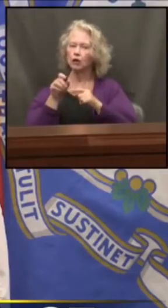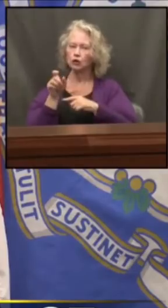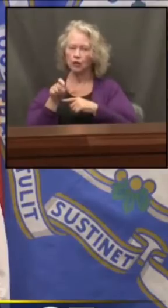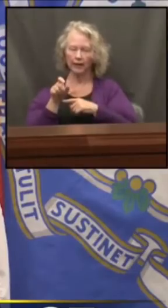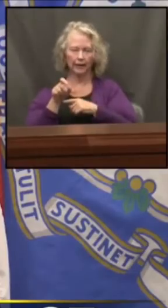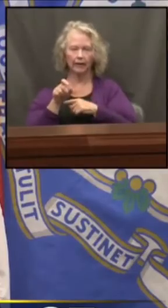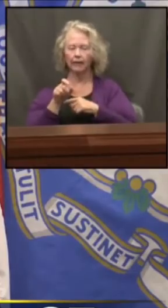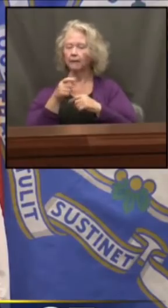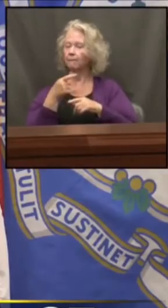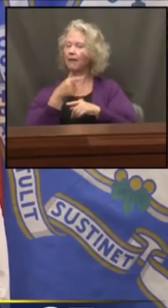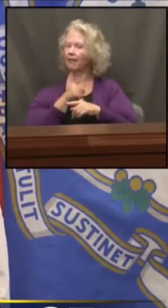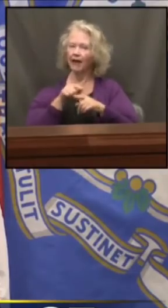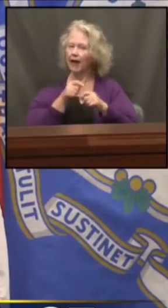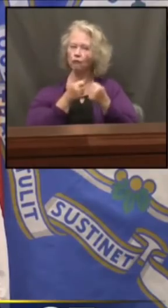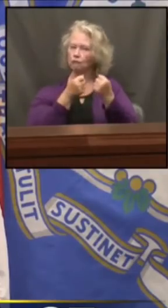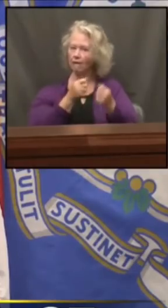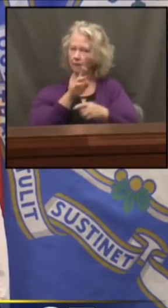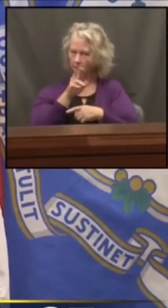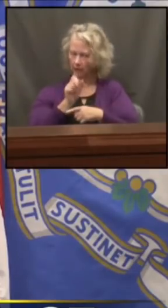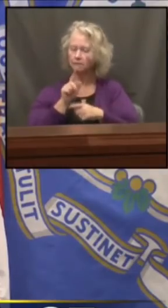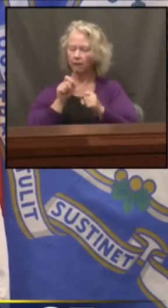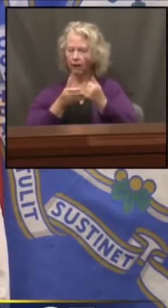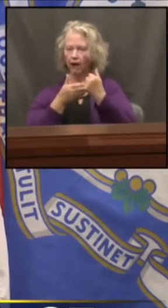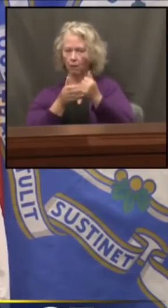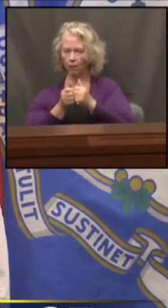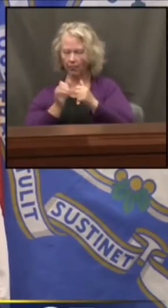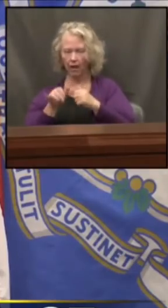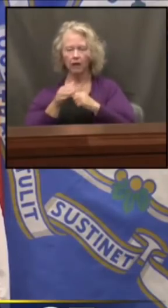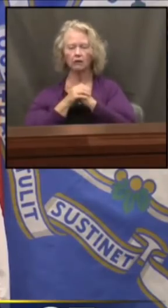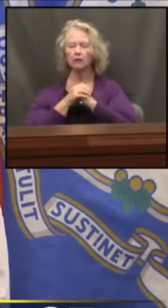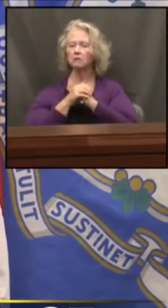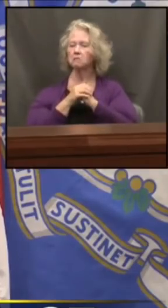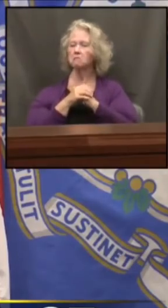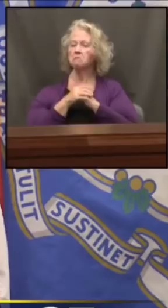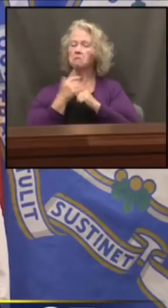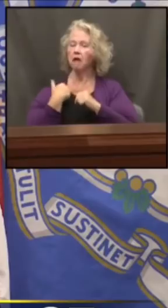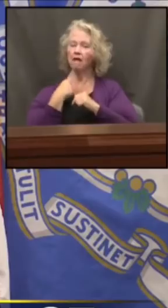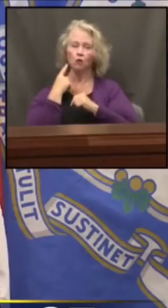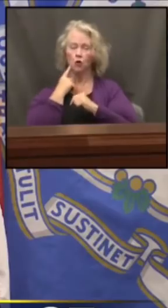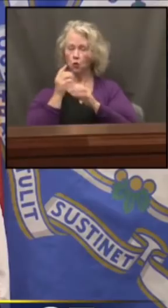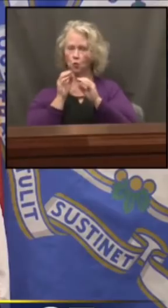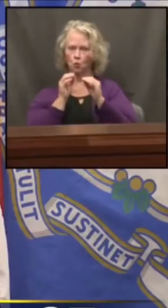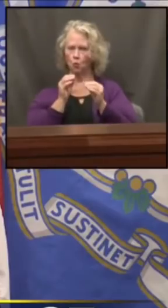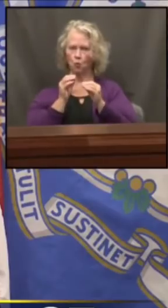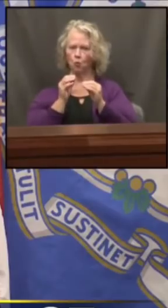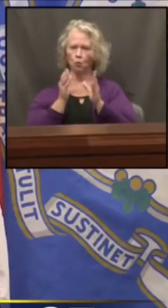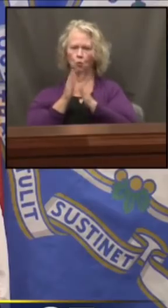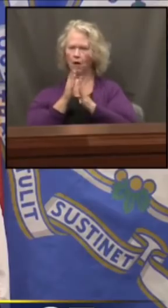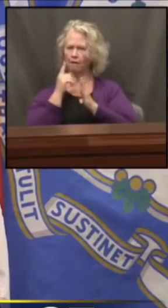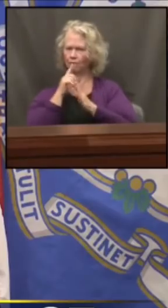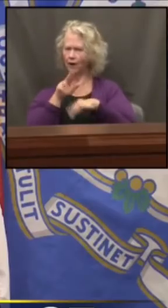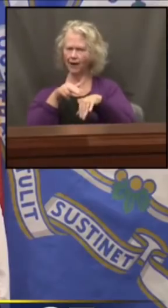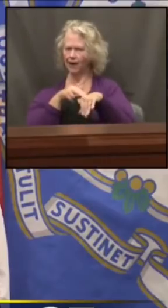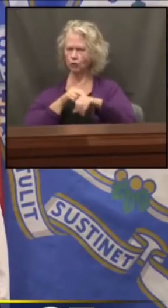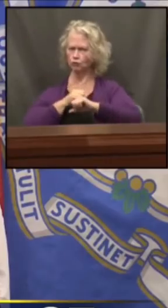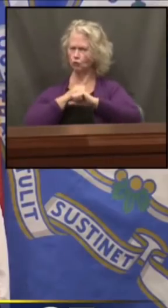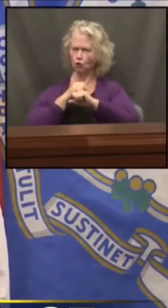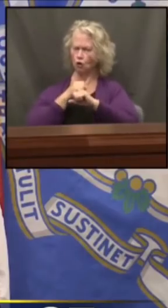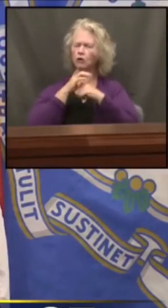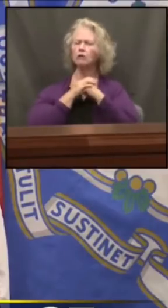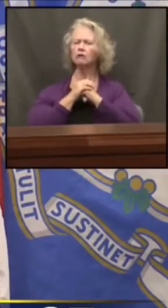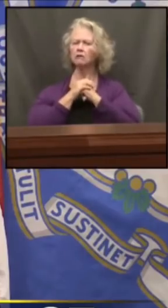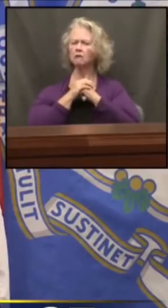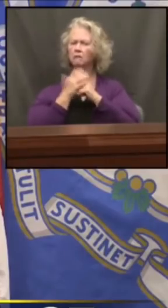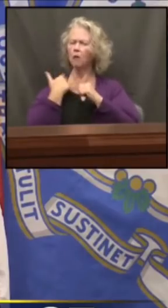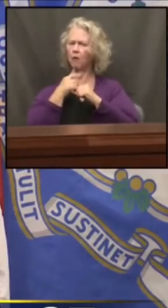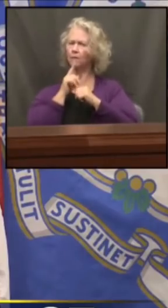the school buses, but they can do that as well. I haven't had a request yet, Jody, for the guard, but I'm making sure our